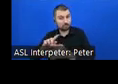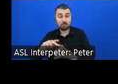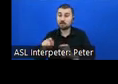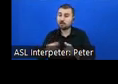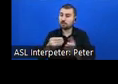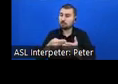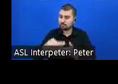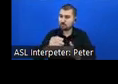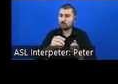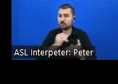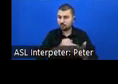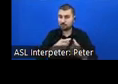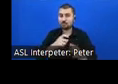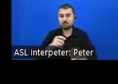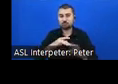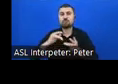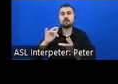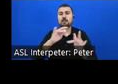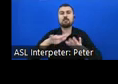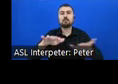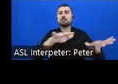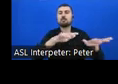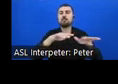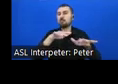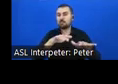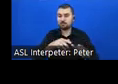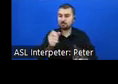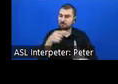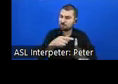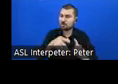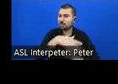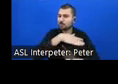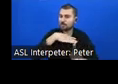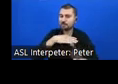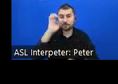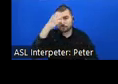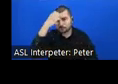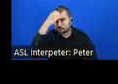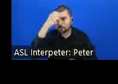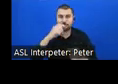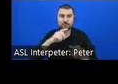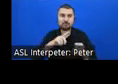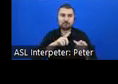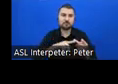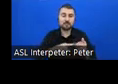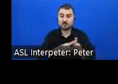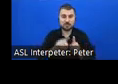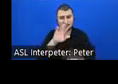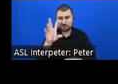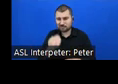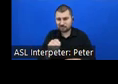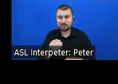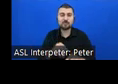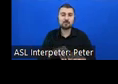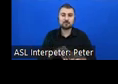works as well when he was traveling. So certain locations in Europe, but also when he was in Africa